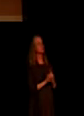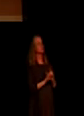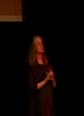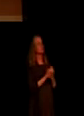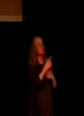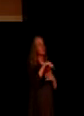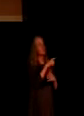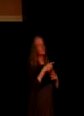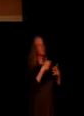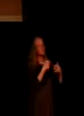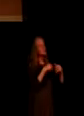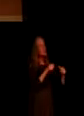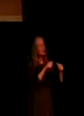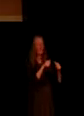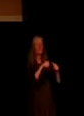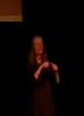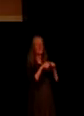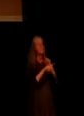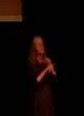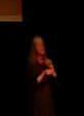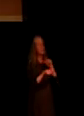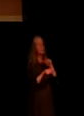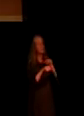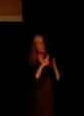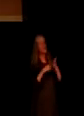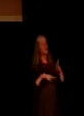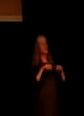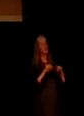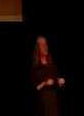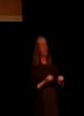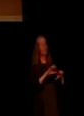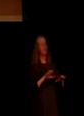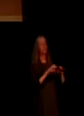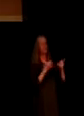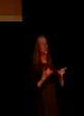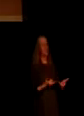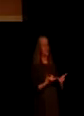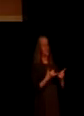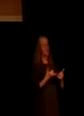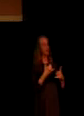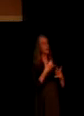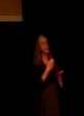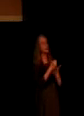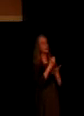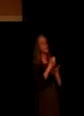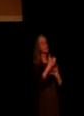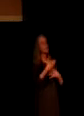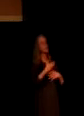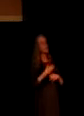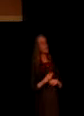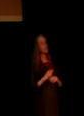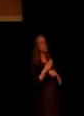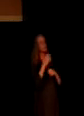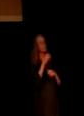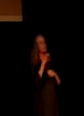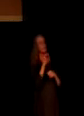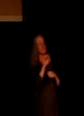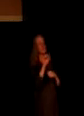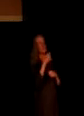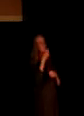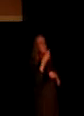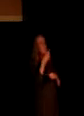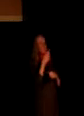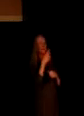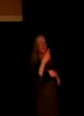trying to answer the question, what can NASA do to get back on its feet, to gain back the public trust, gain back